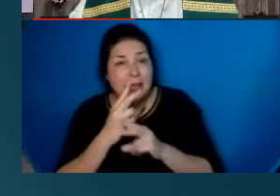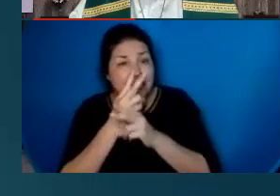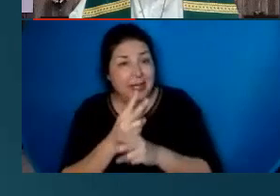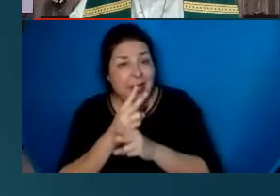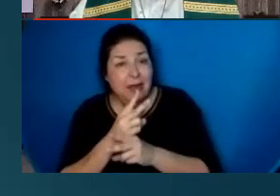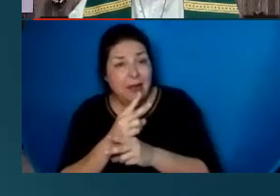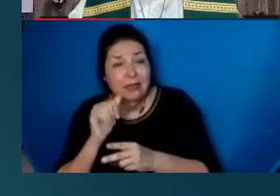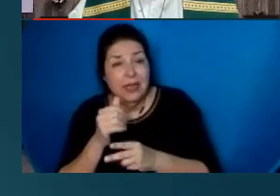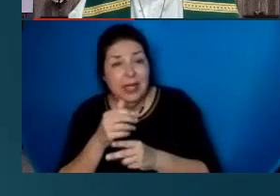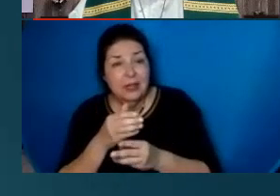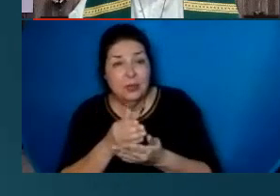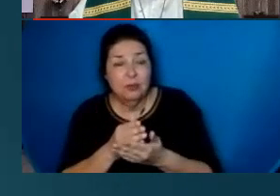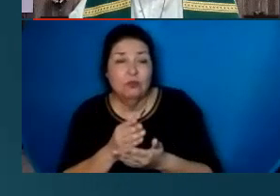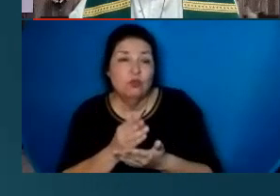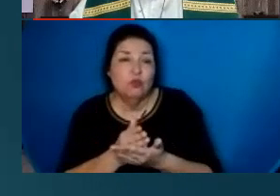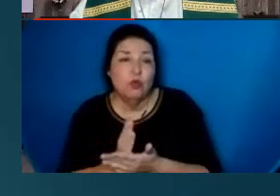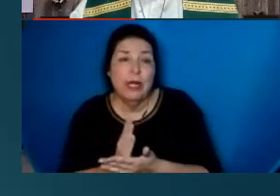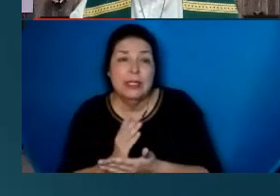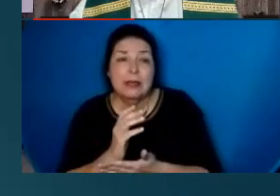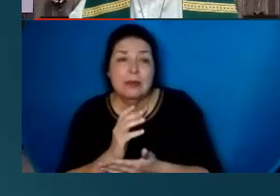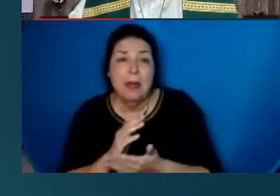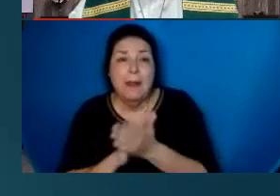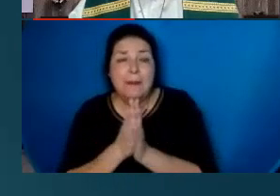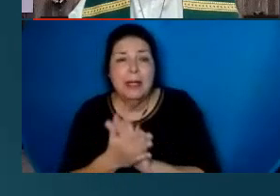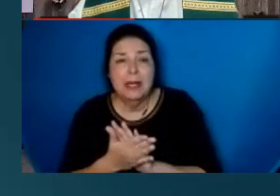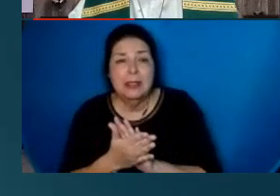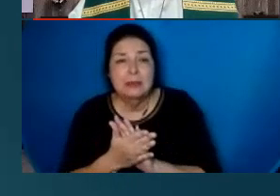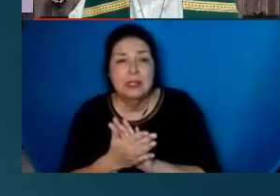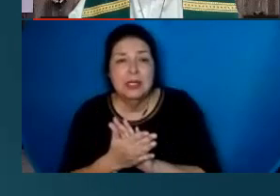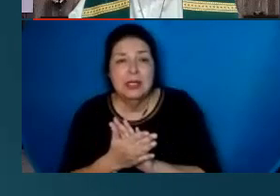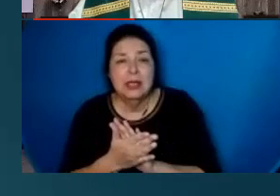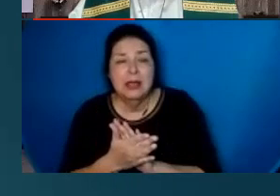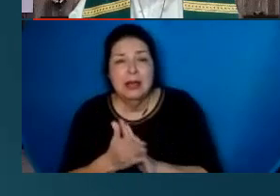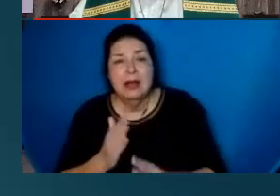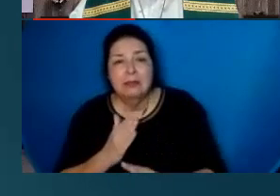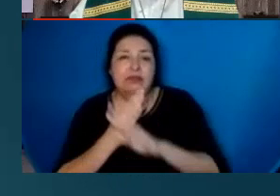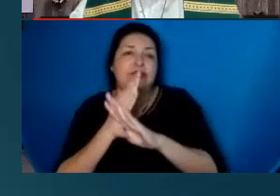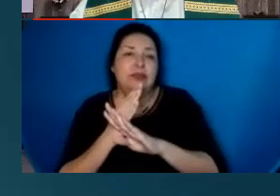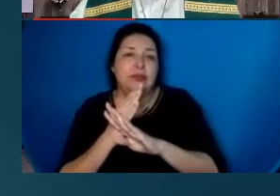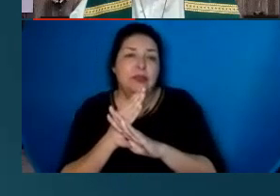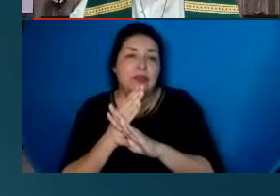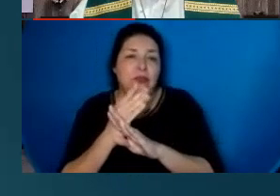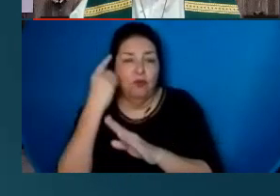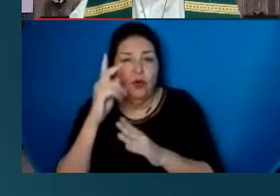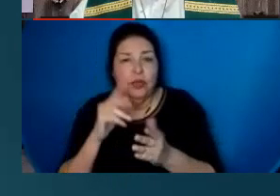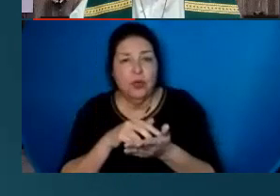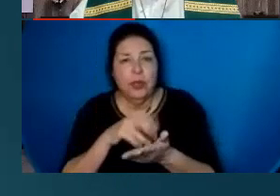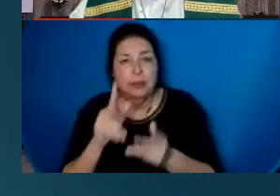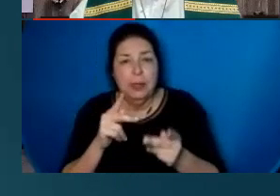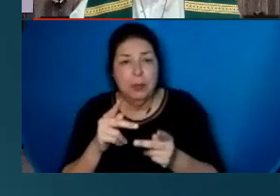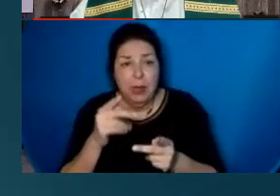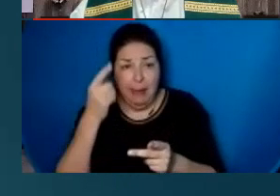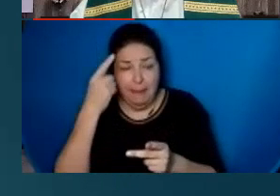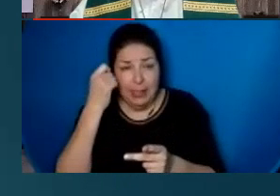does not somehow become a stumbling block to the weak. For anyone who sees you who have knowledge eating in